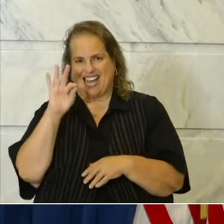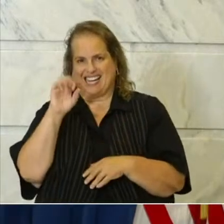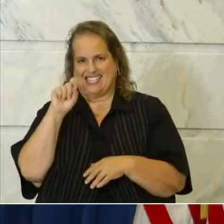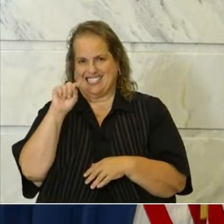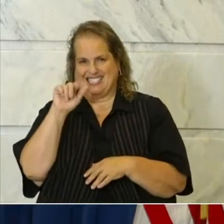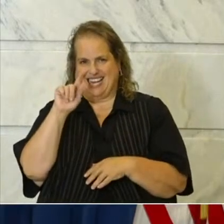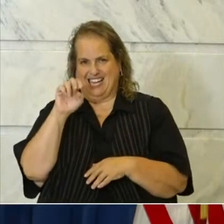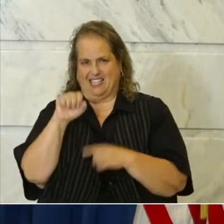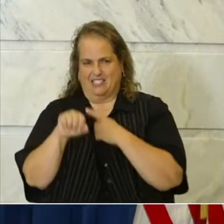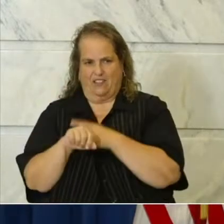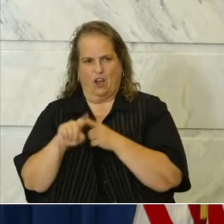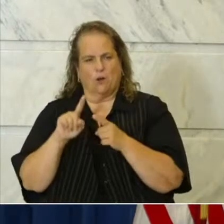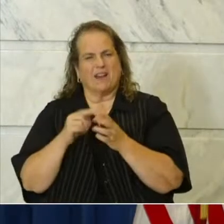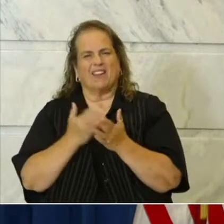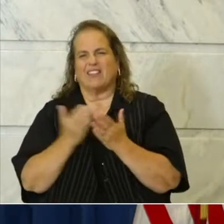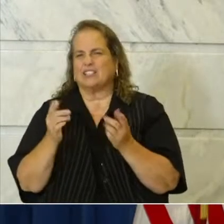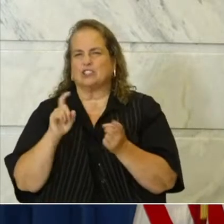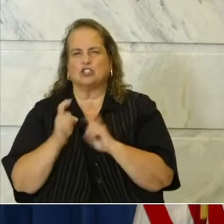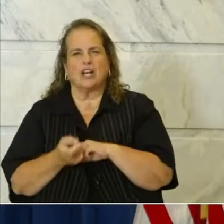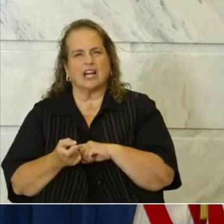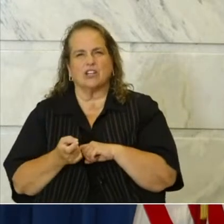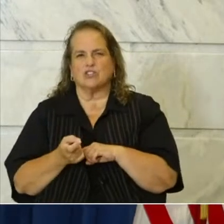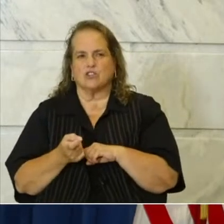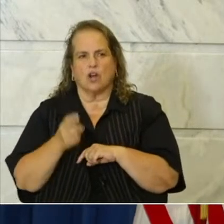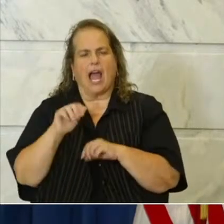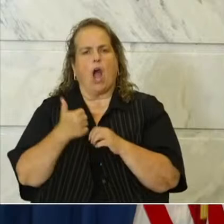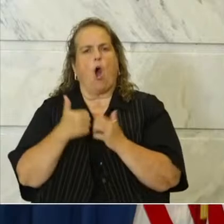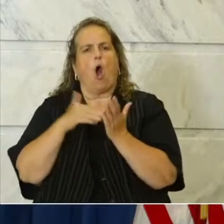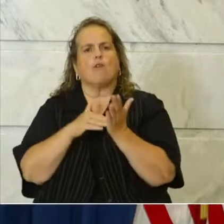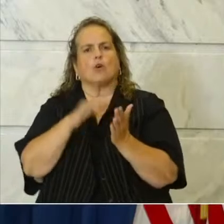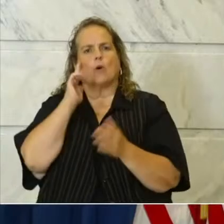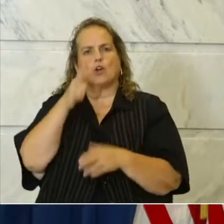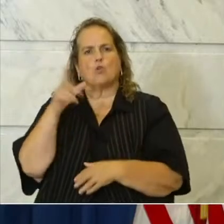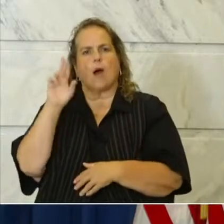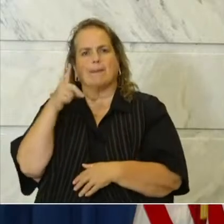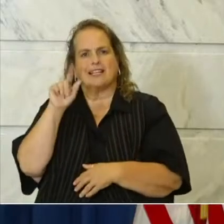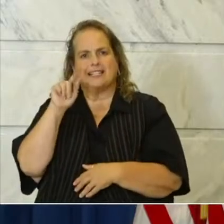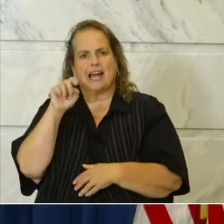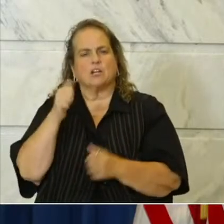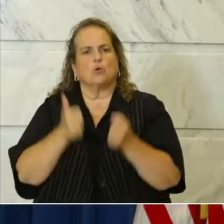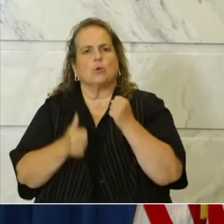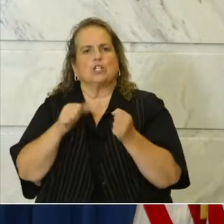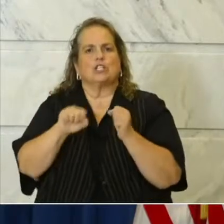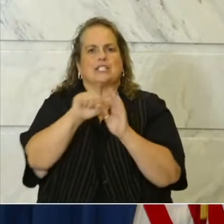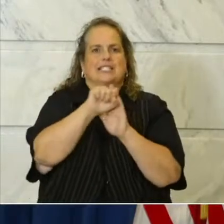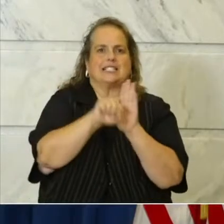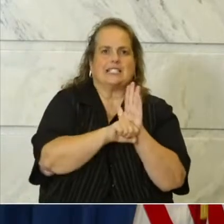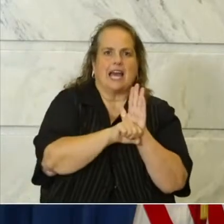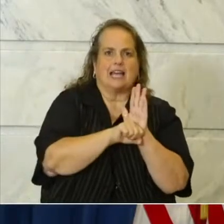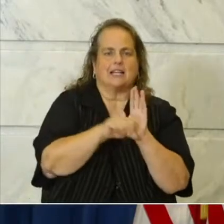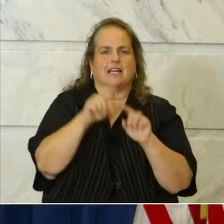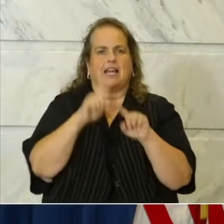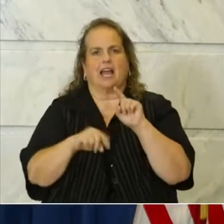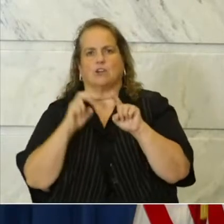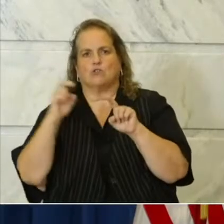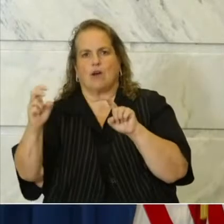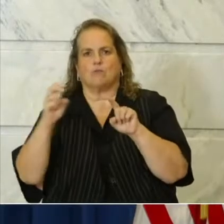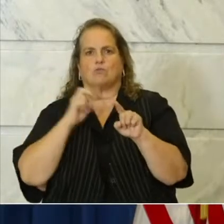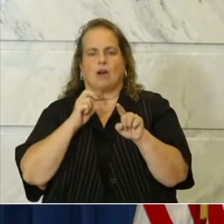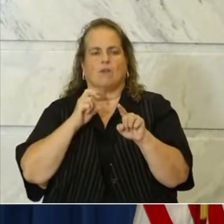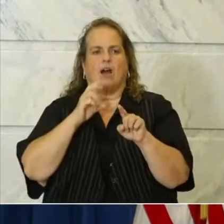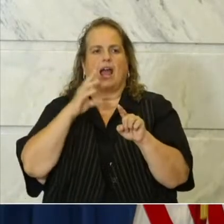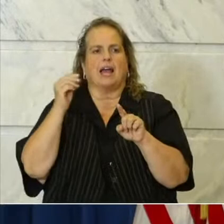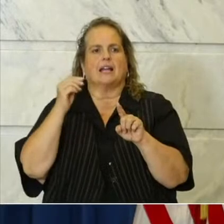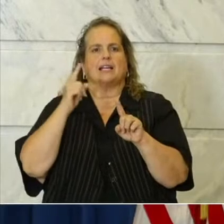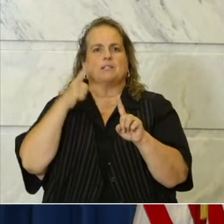this stuff changes. I mean, how often are you going to be updating which states you have to be careful about, and are you recommending that people look at the specific town that